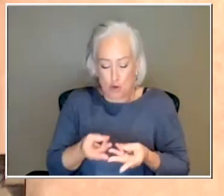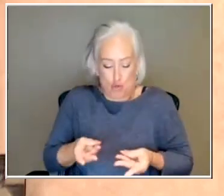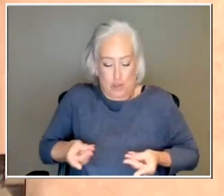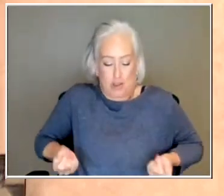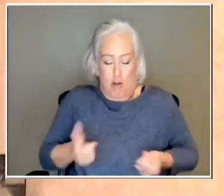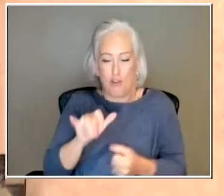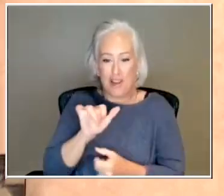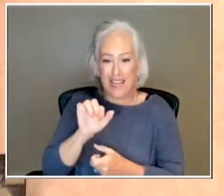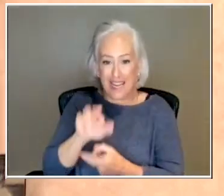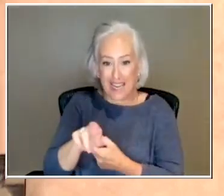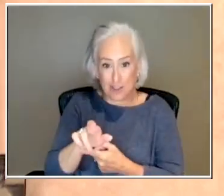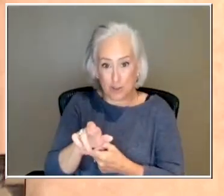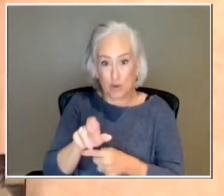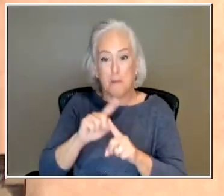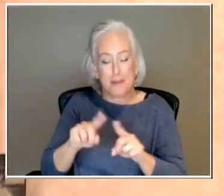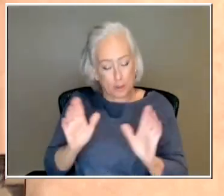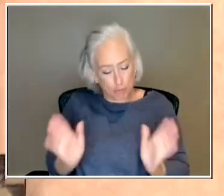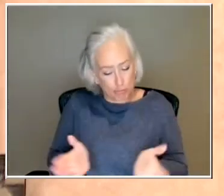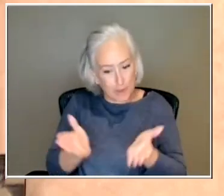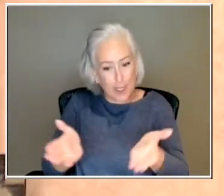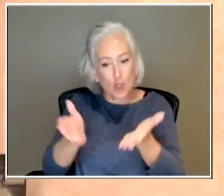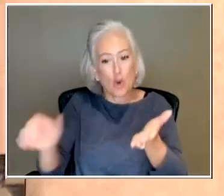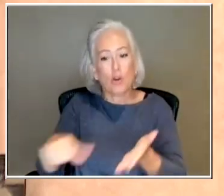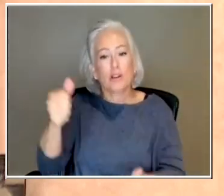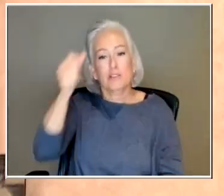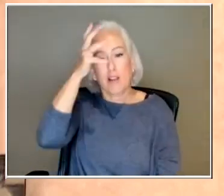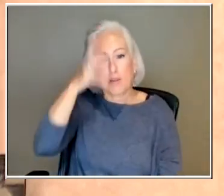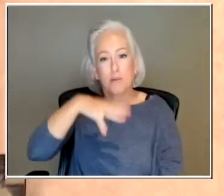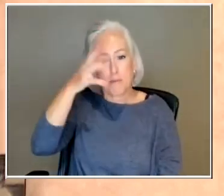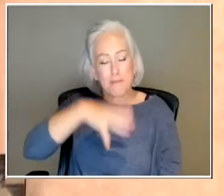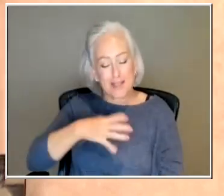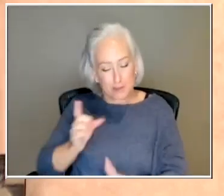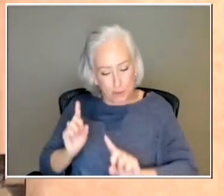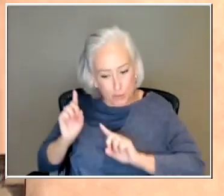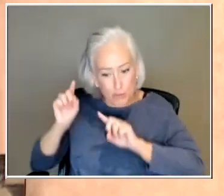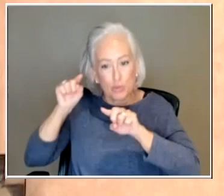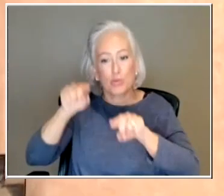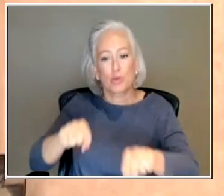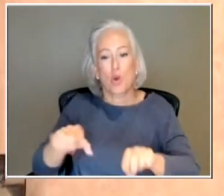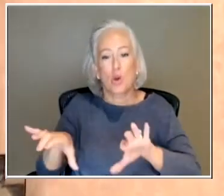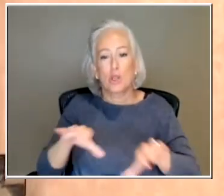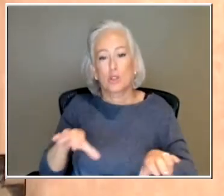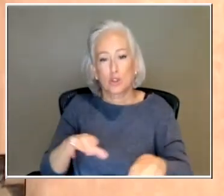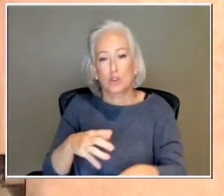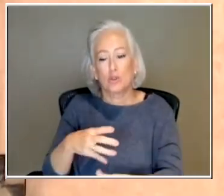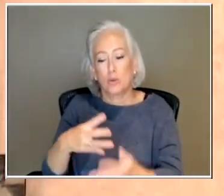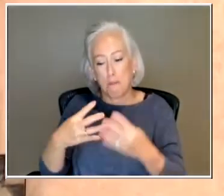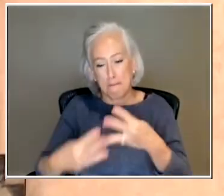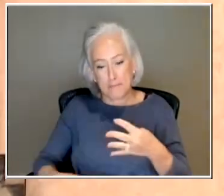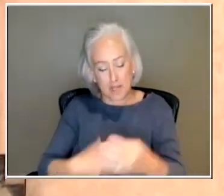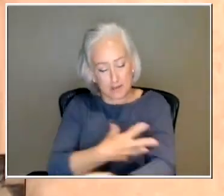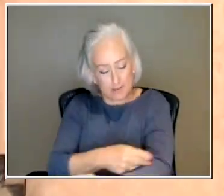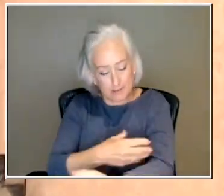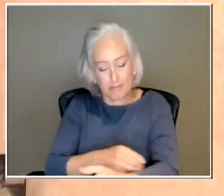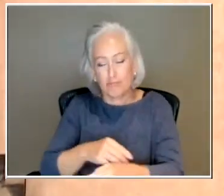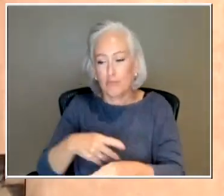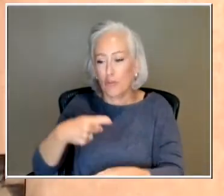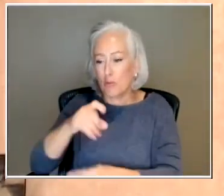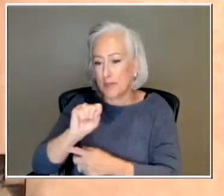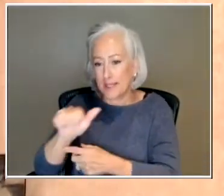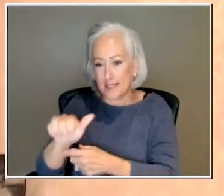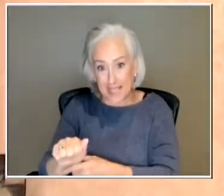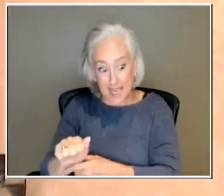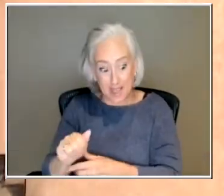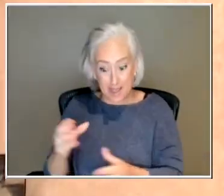problem, but just to encourage other men to go out and just get their PSA checked. Because the sooner you get